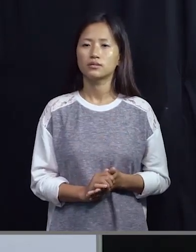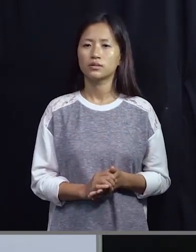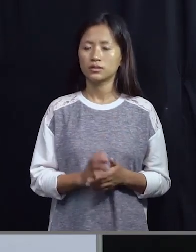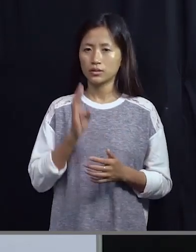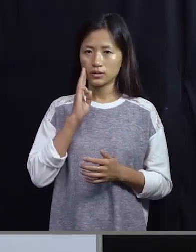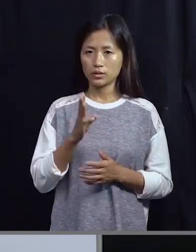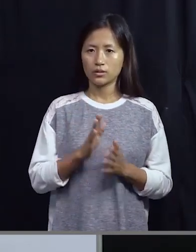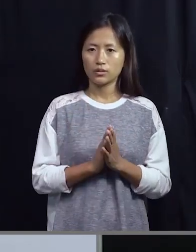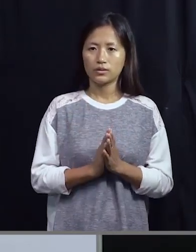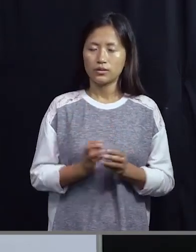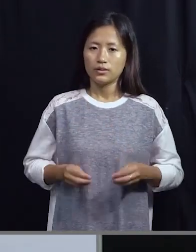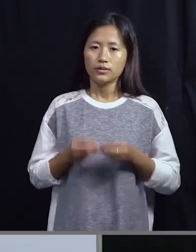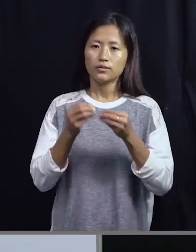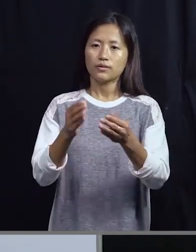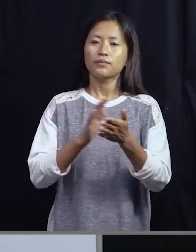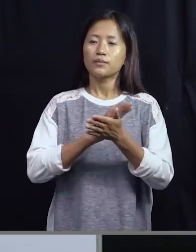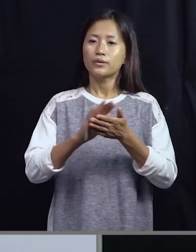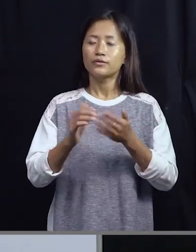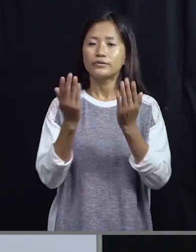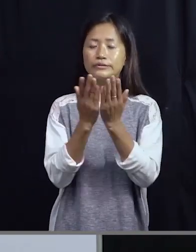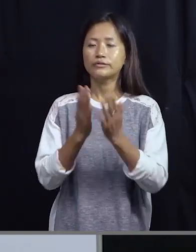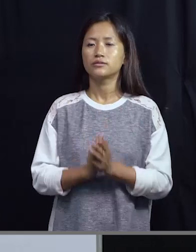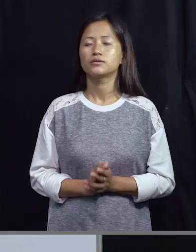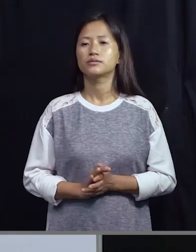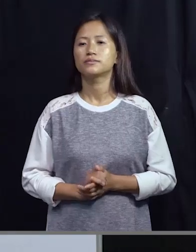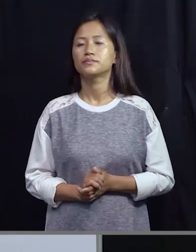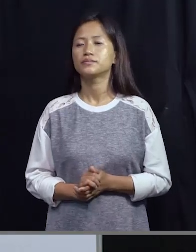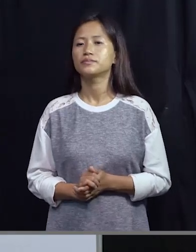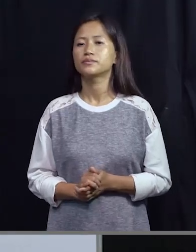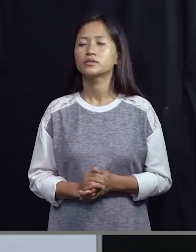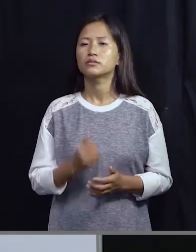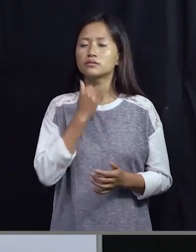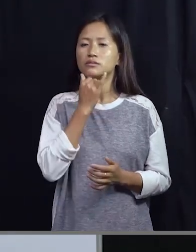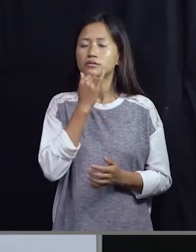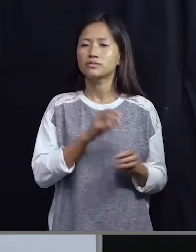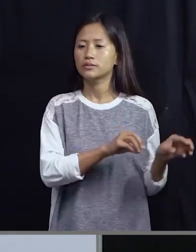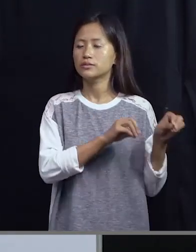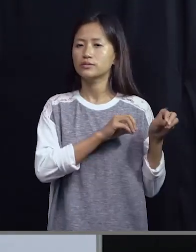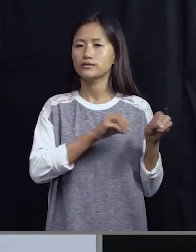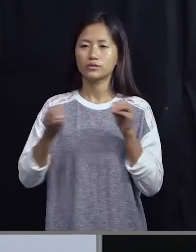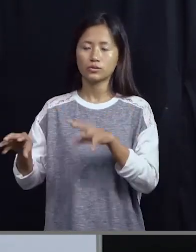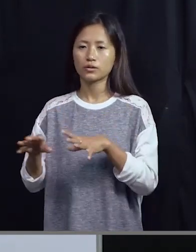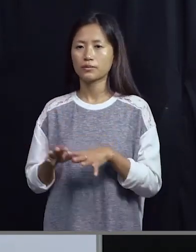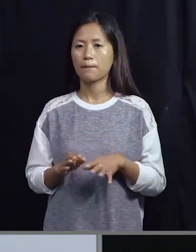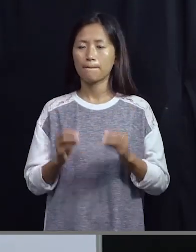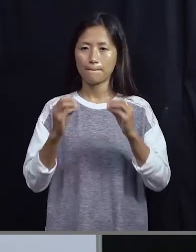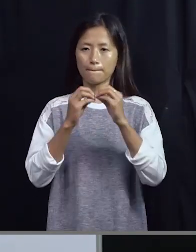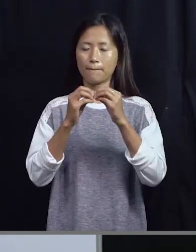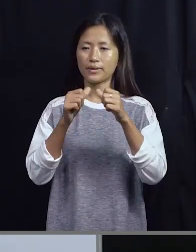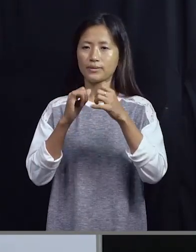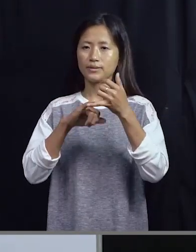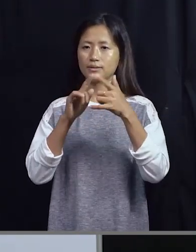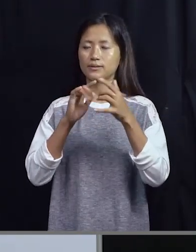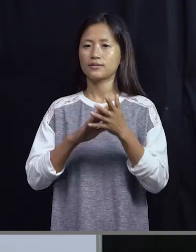will give a proofread and it will remove the wrong base and then add the correct